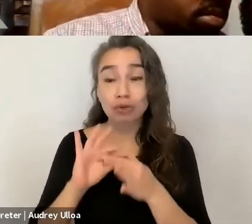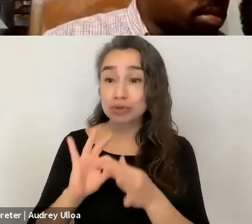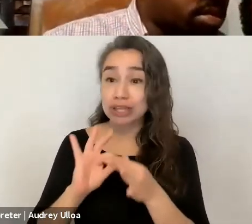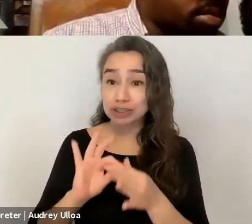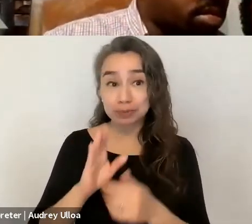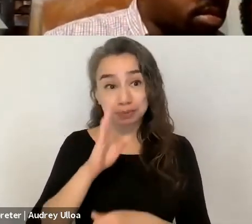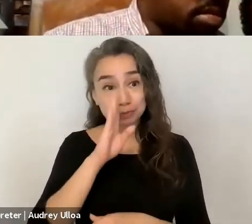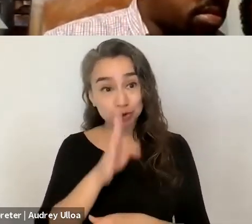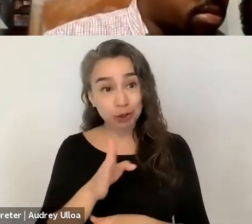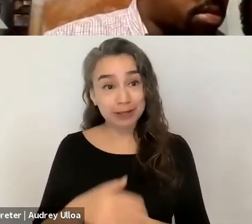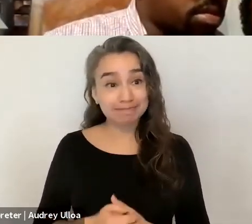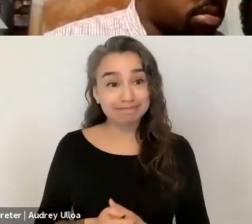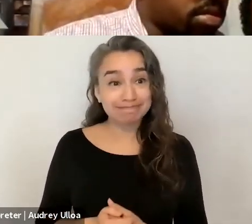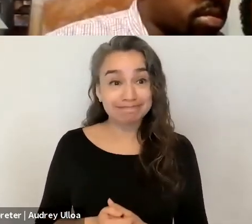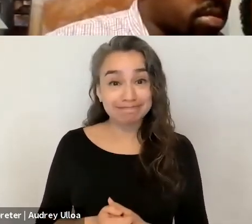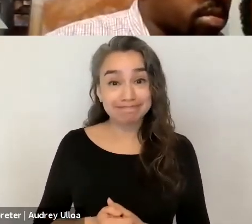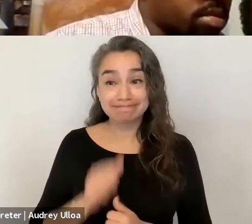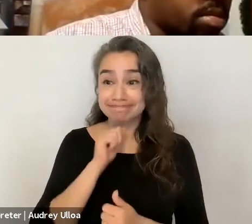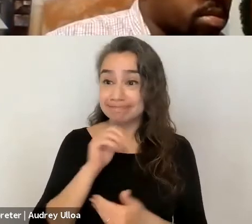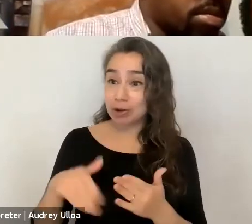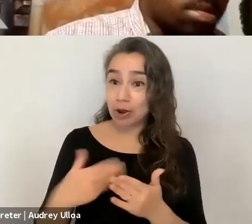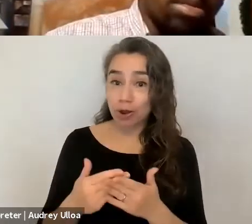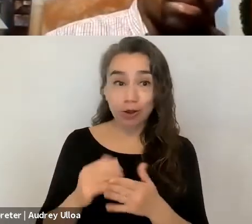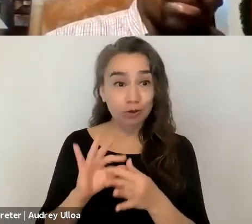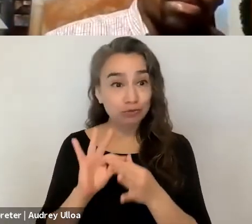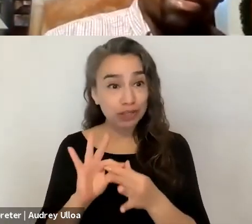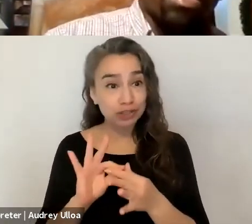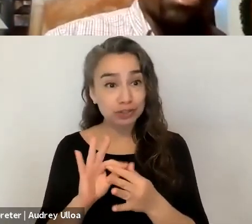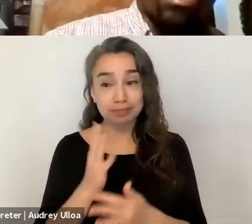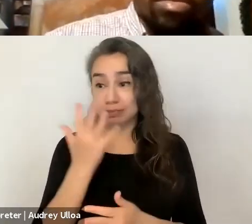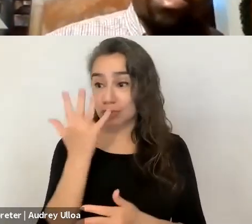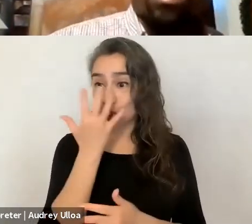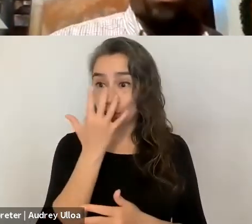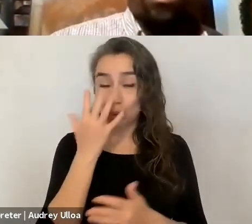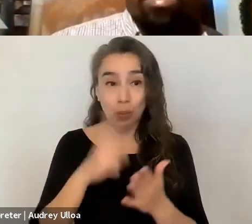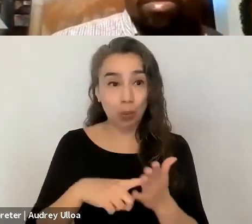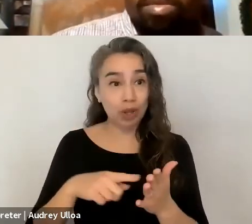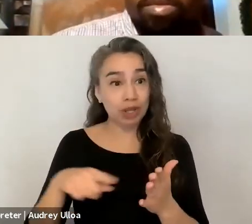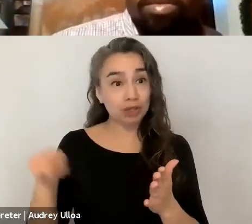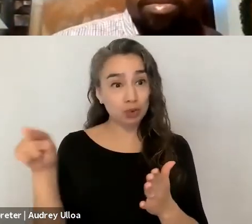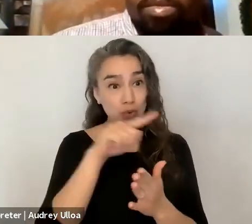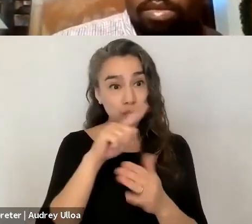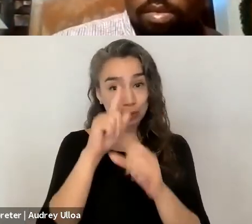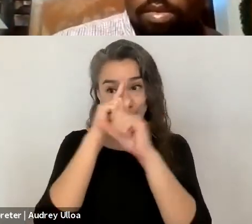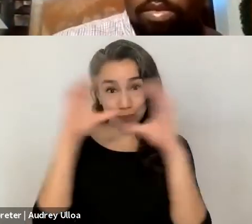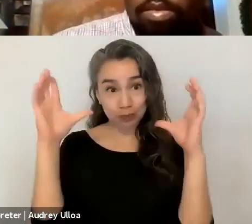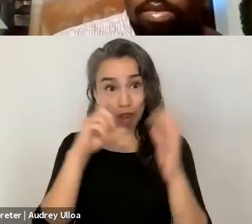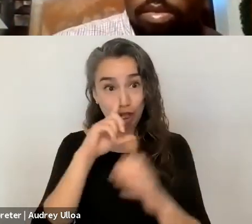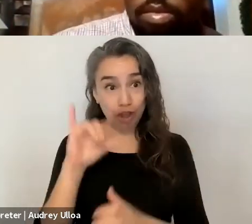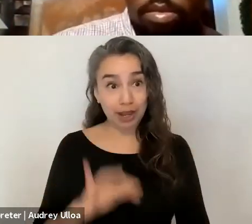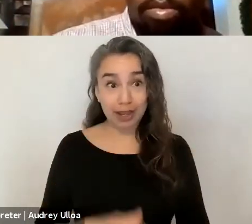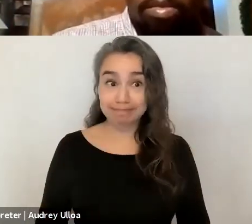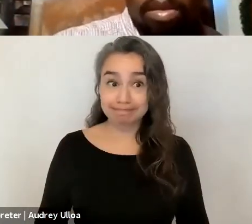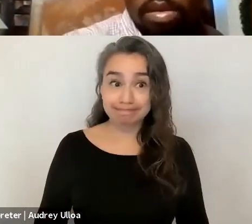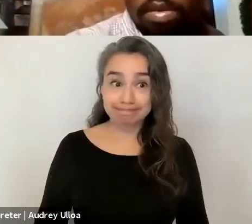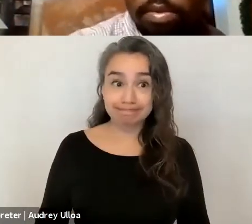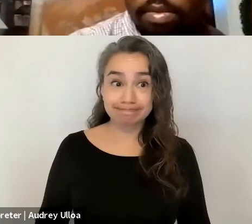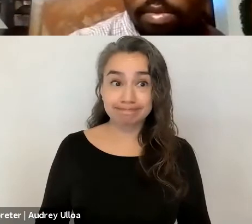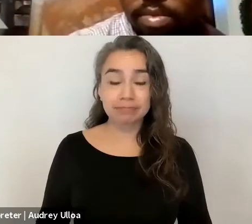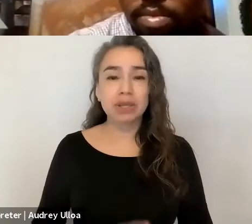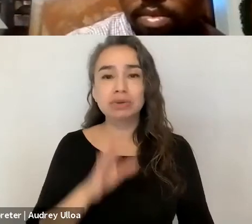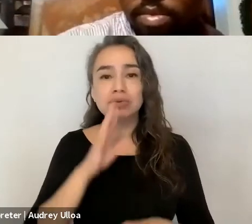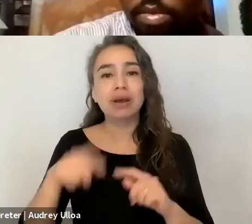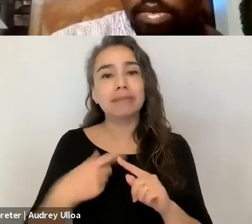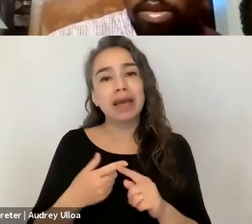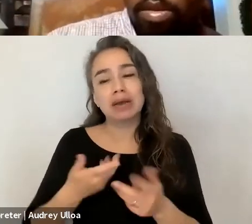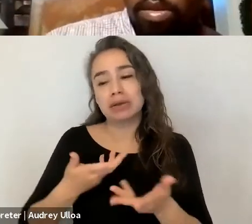Not all relationships look the way that you may think they look. And we started talking about some interpersonal issues that can